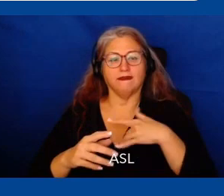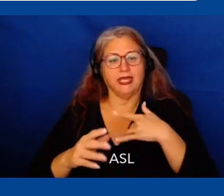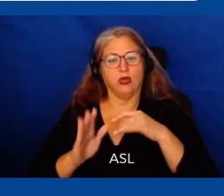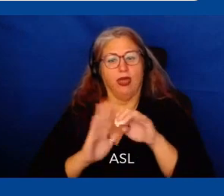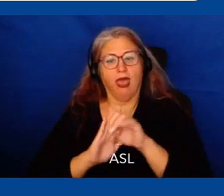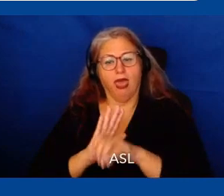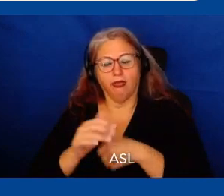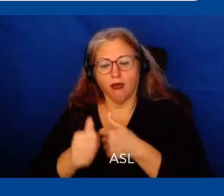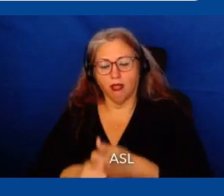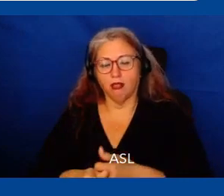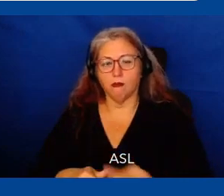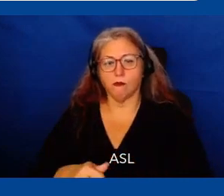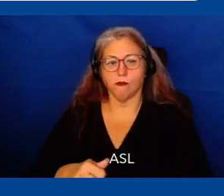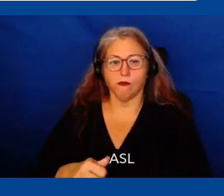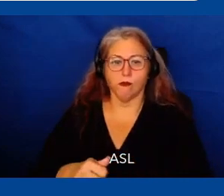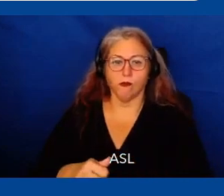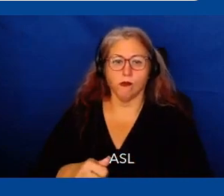if